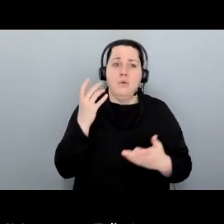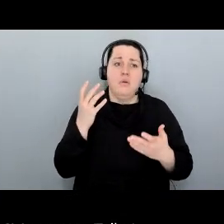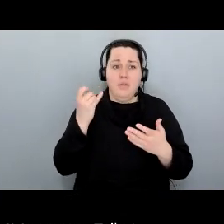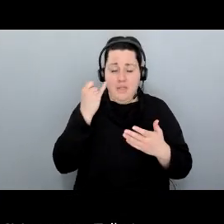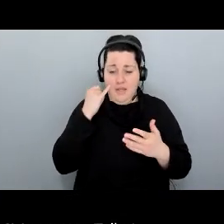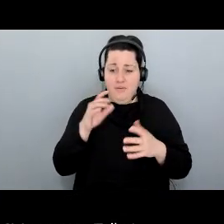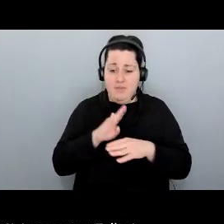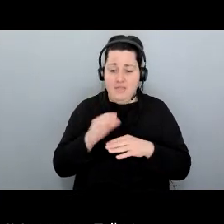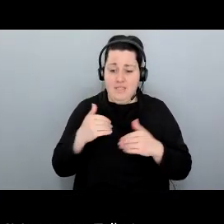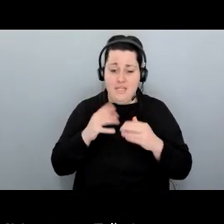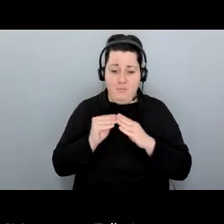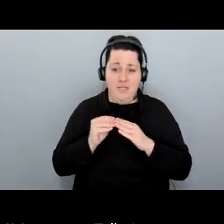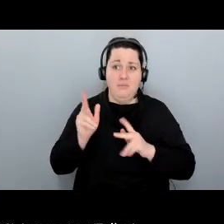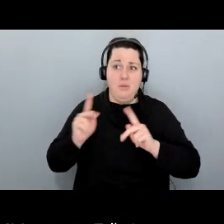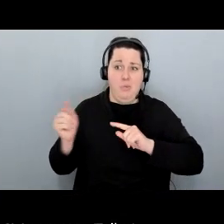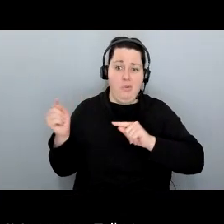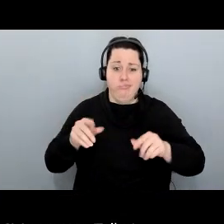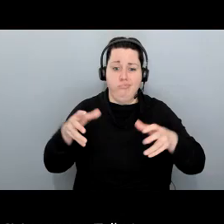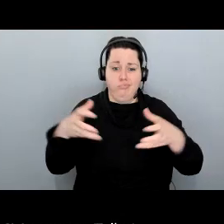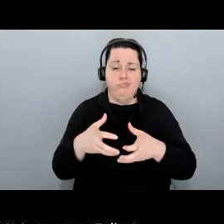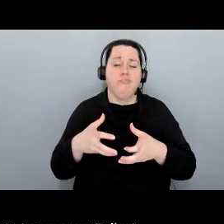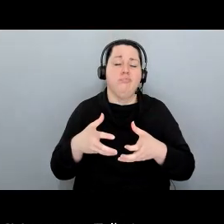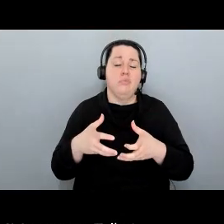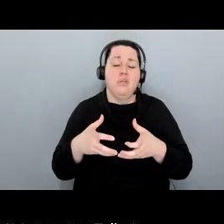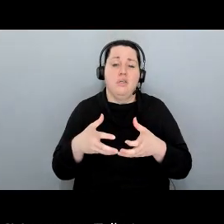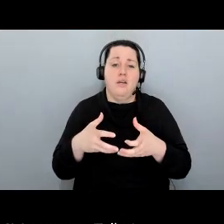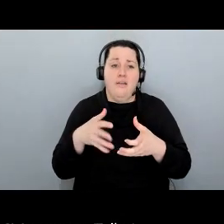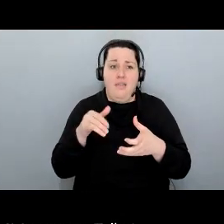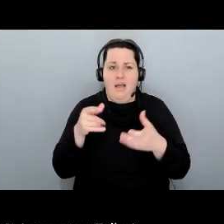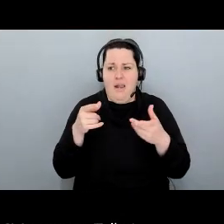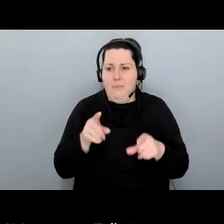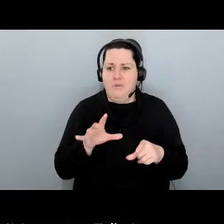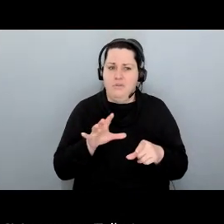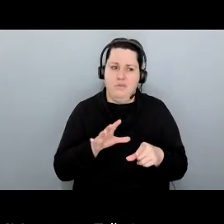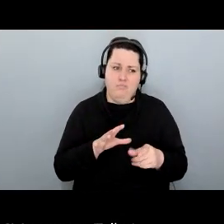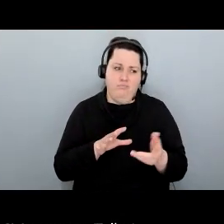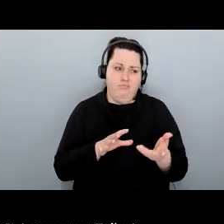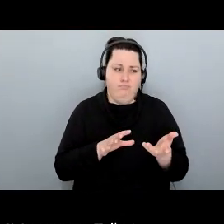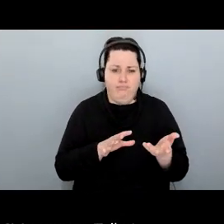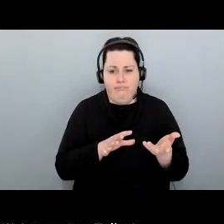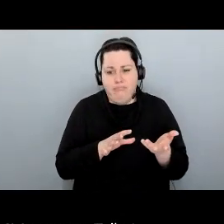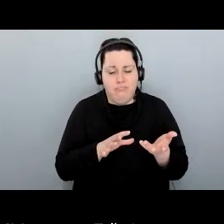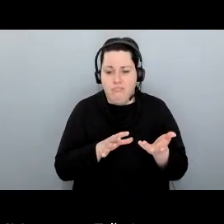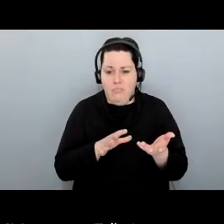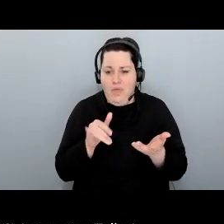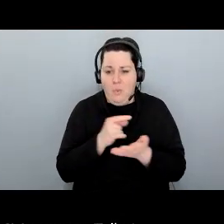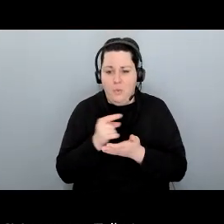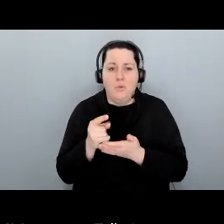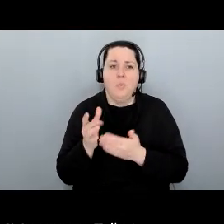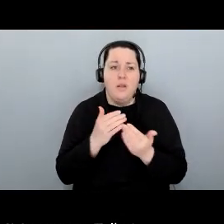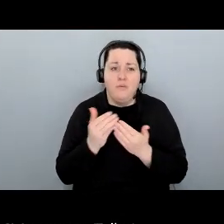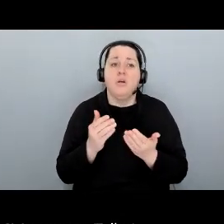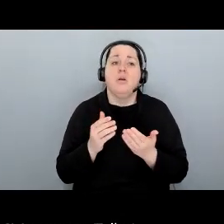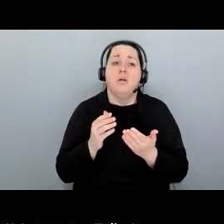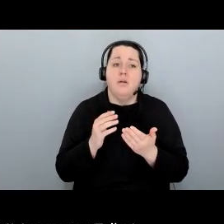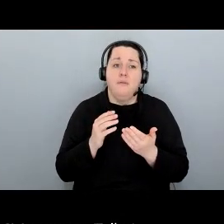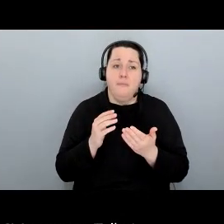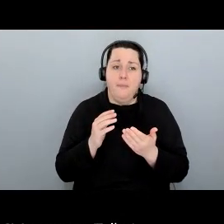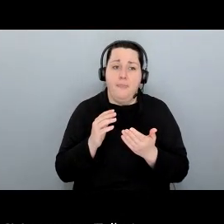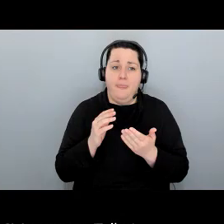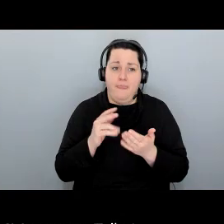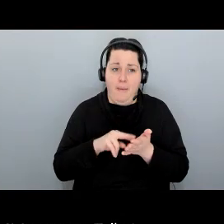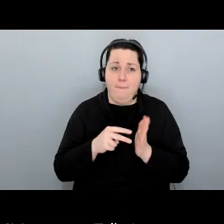people together and it's like, something that happens within, like, per that week, that would be something that would make